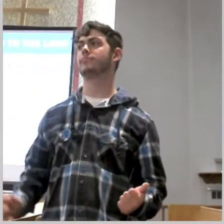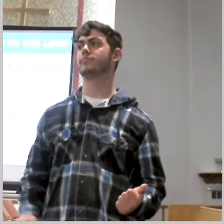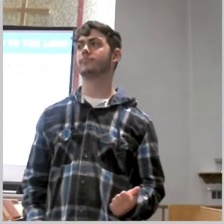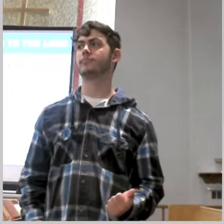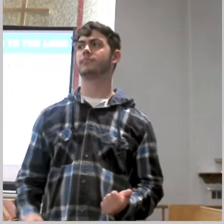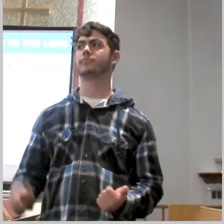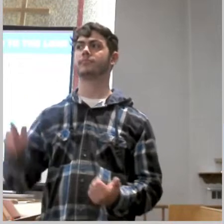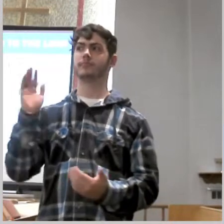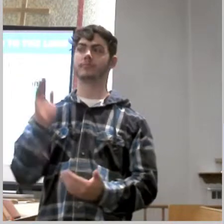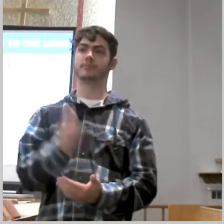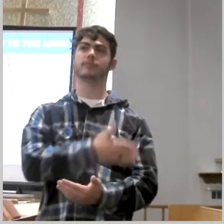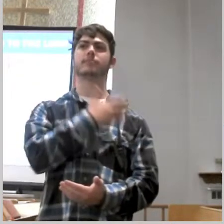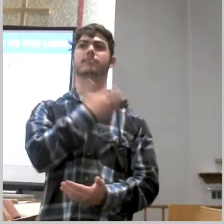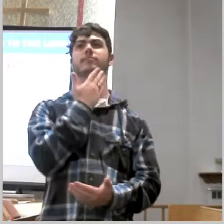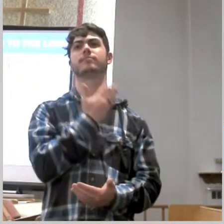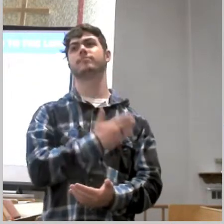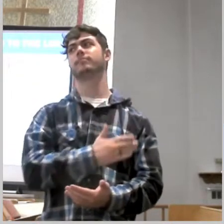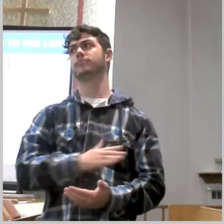Lord.